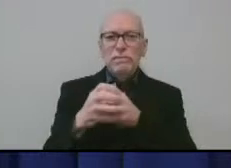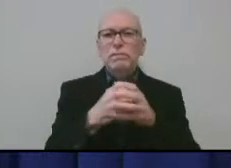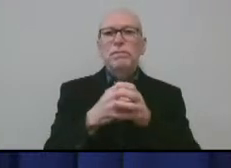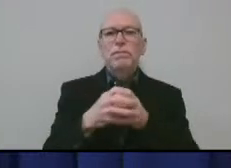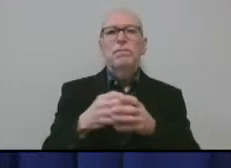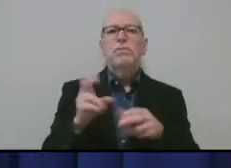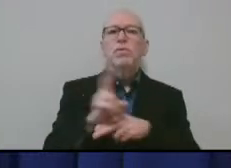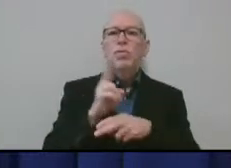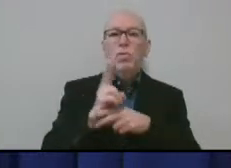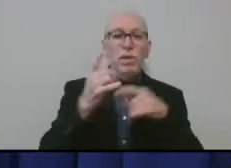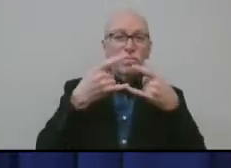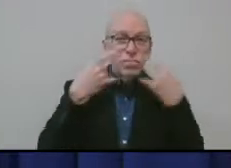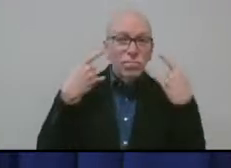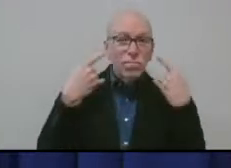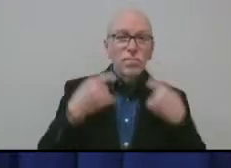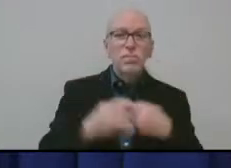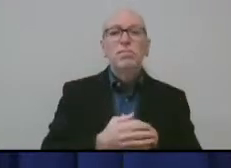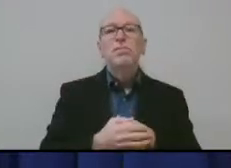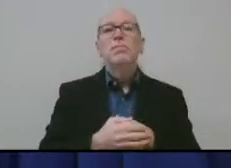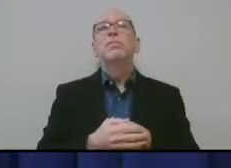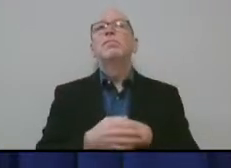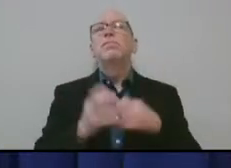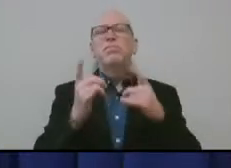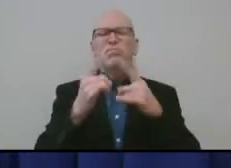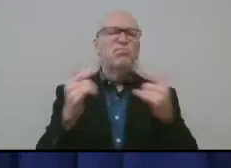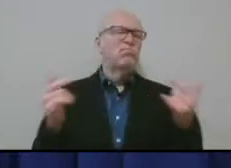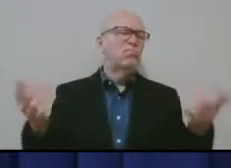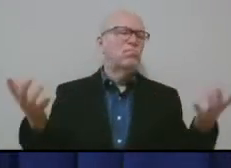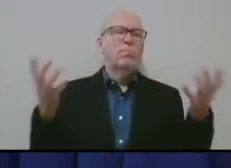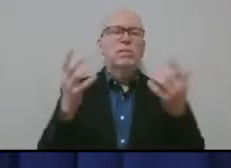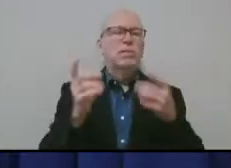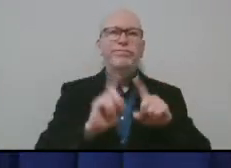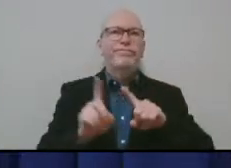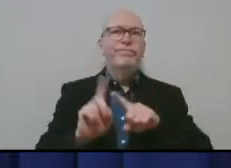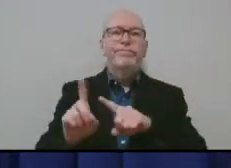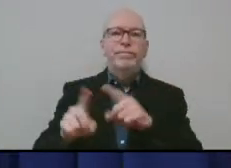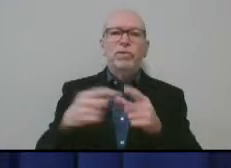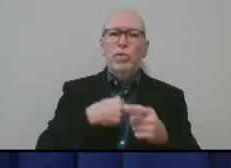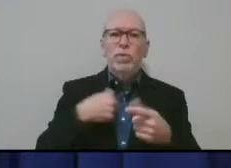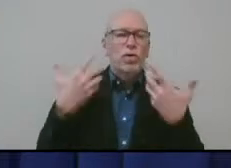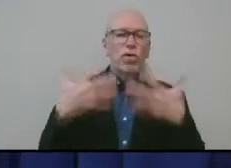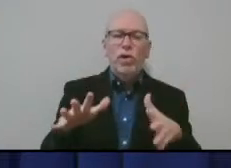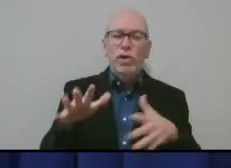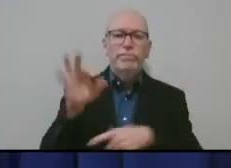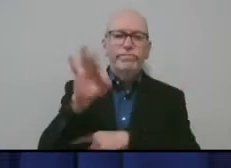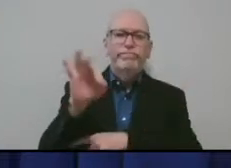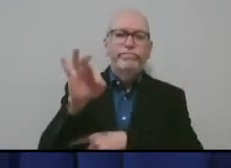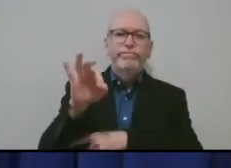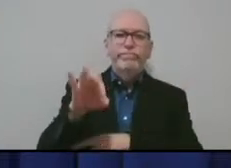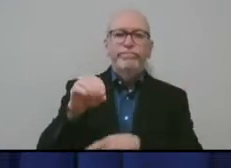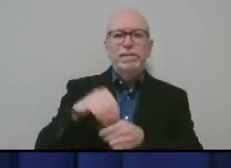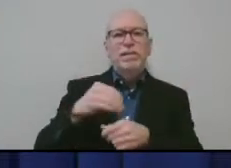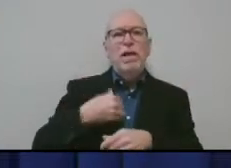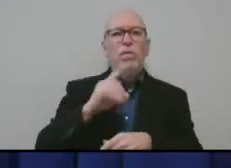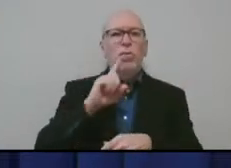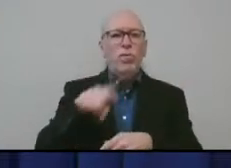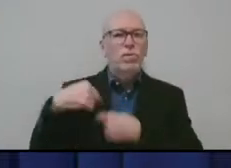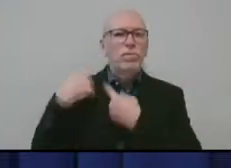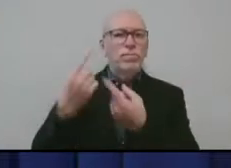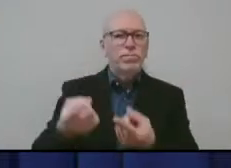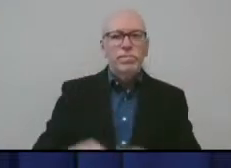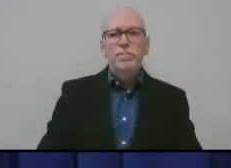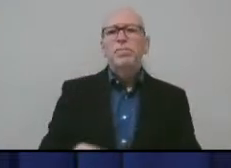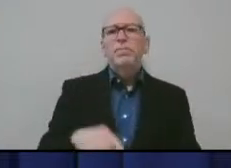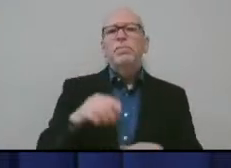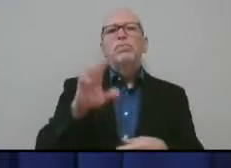wearing face coverings, all those things, all those precautions that we've included in our orders to date. So